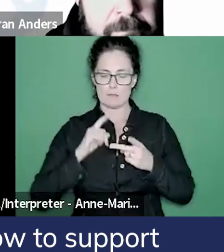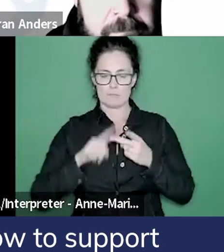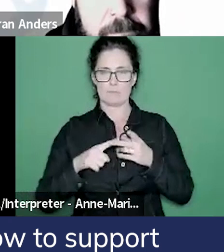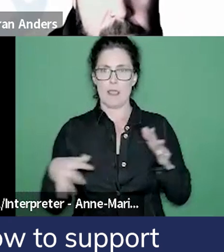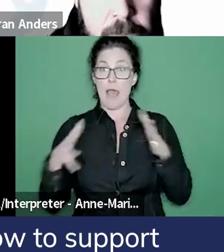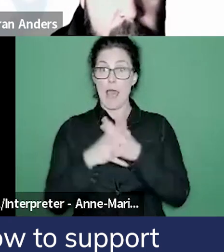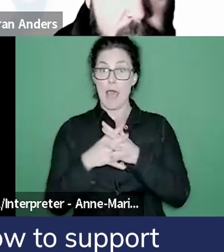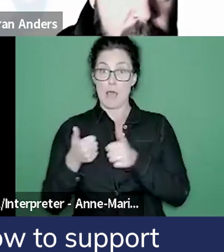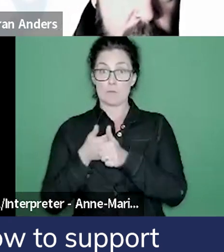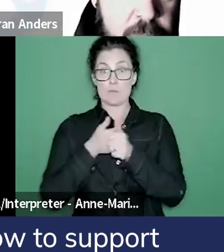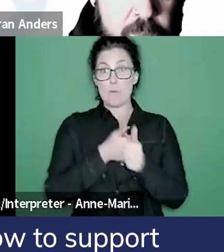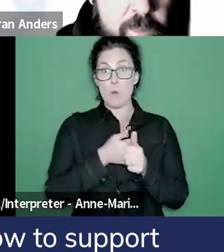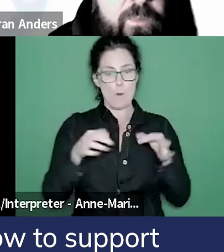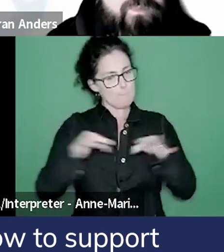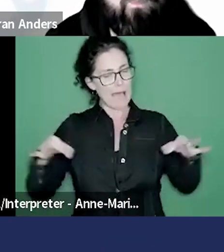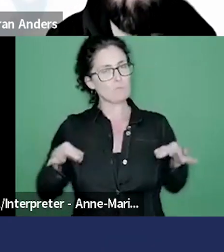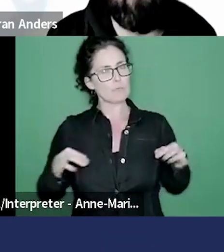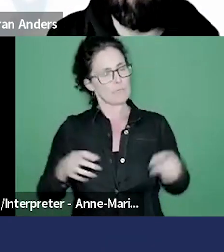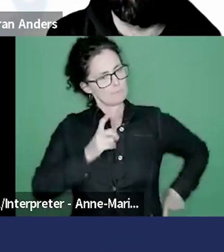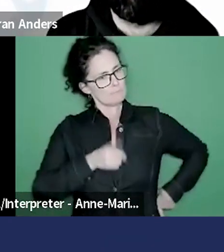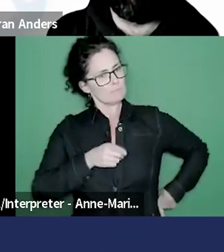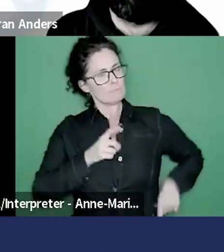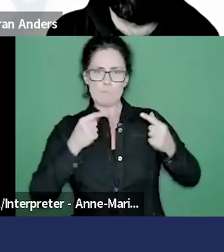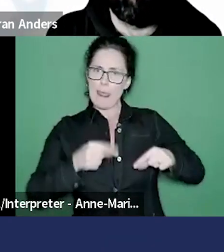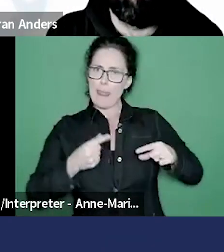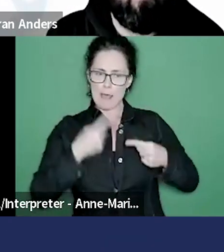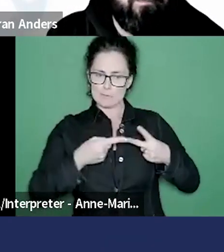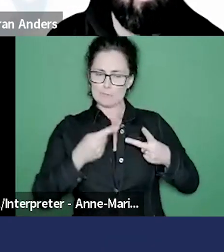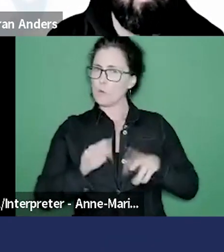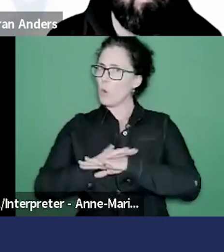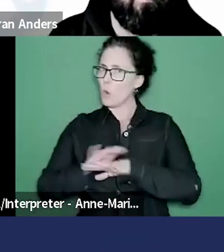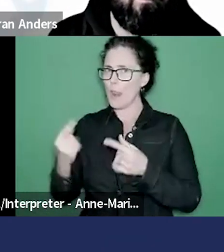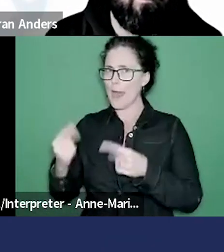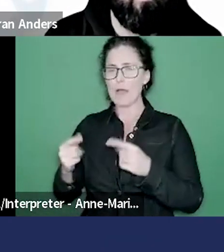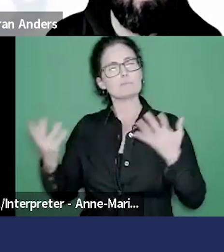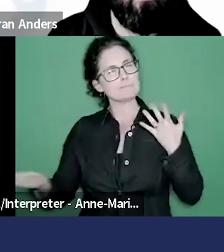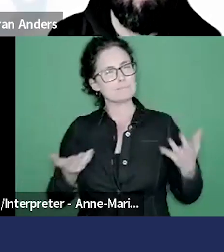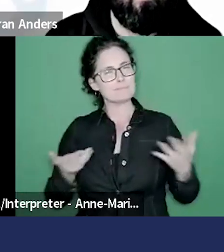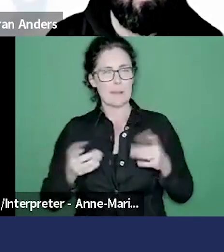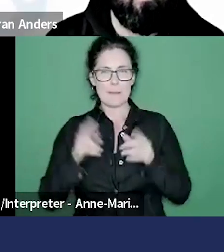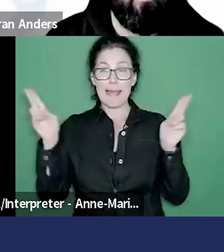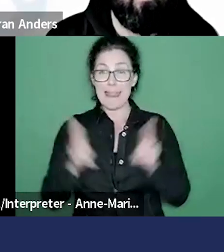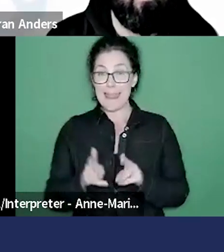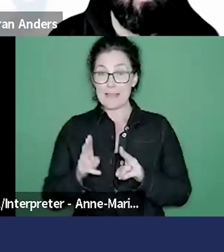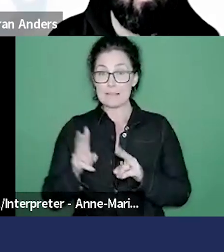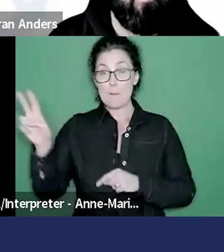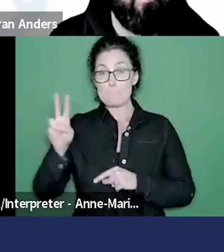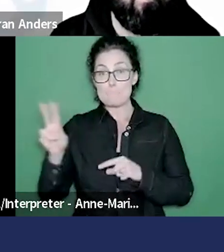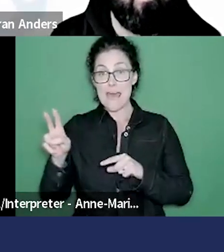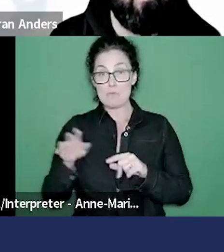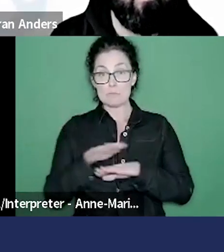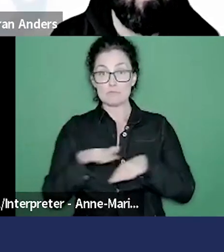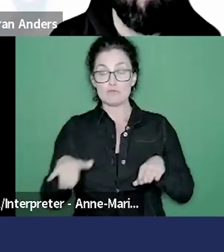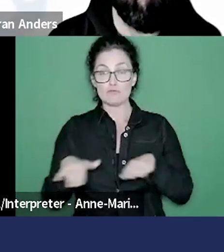support boundaries and things like that, but less on the parent-infant relationship, particularly when your child might